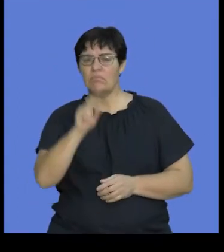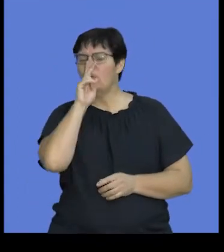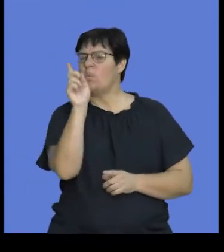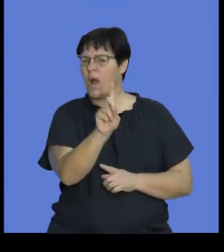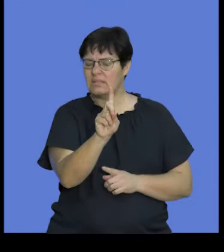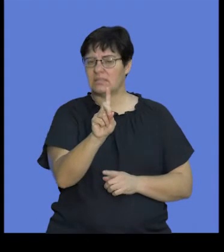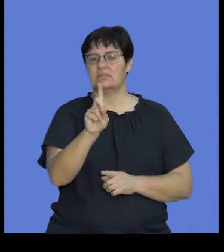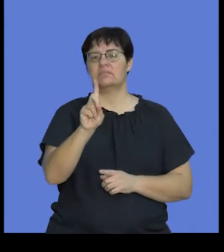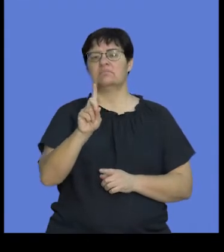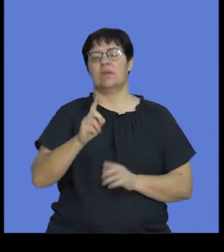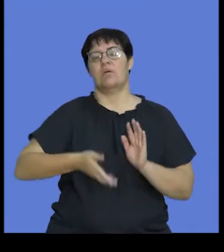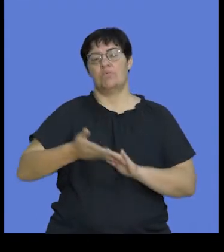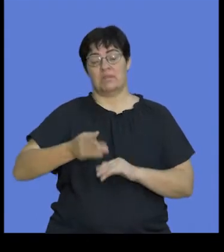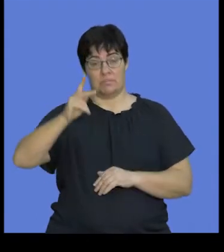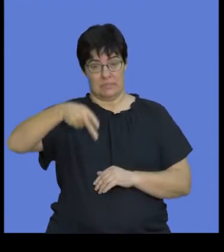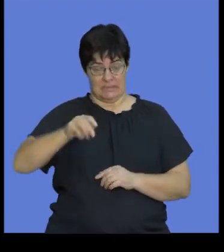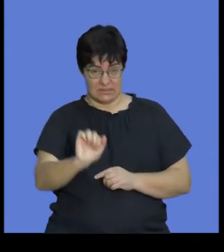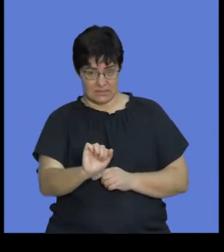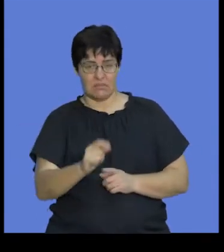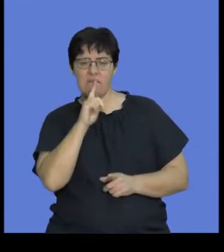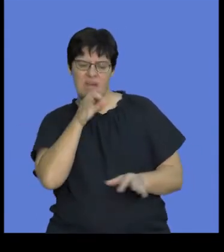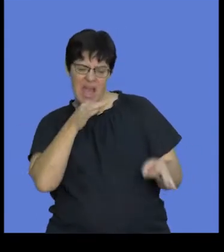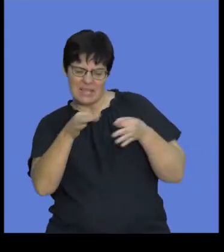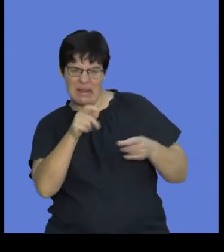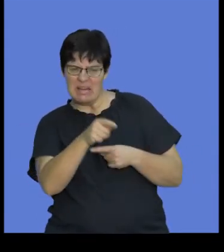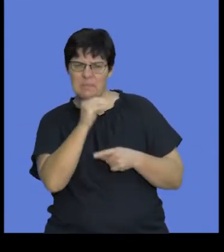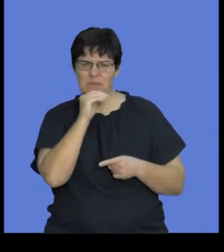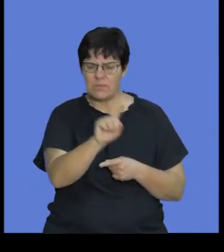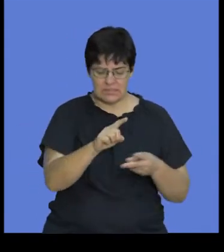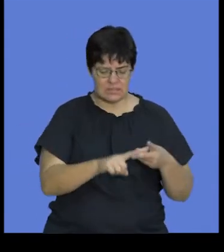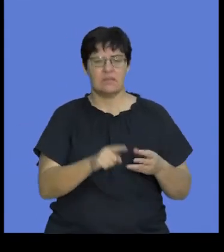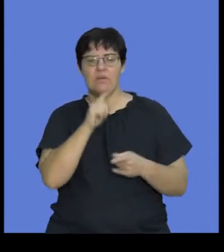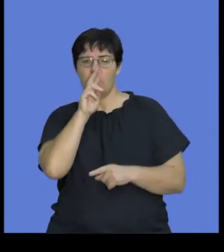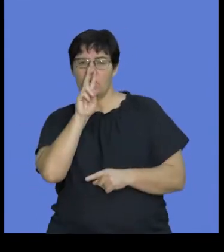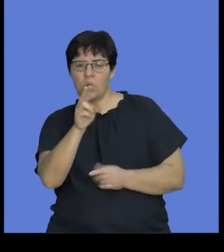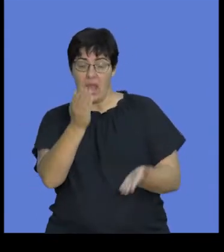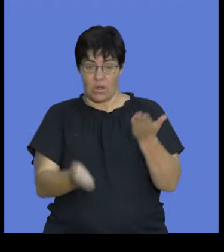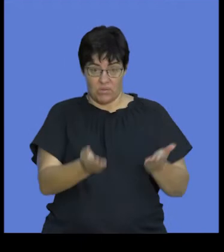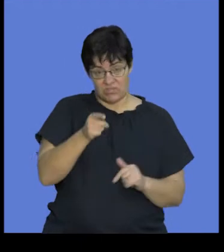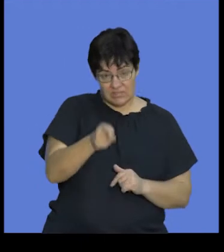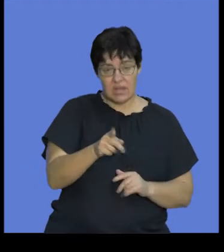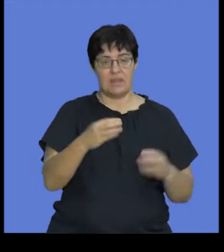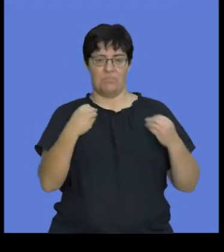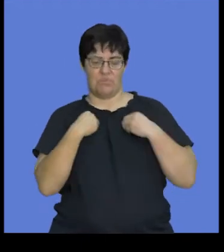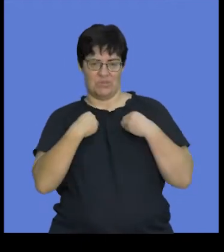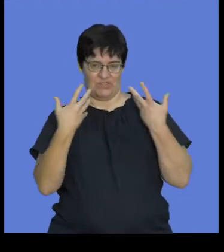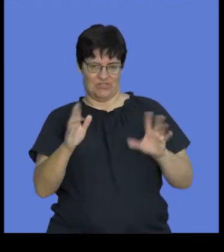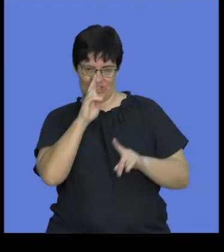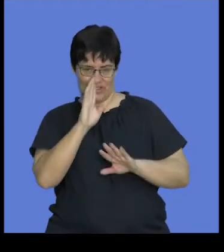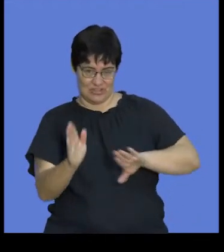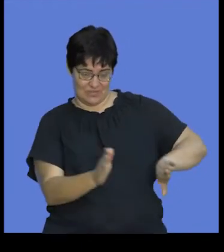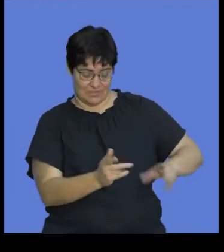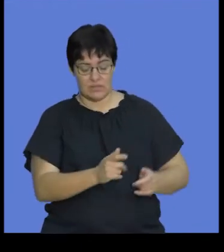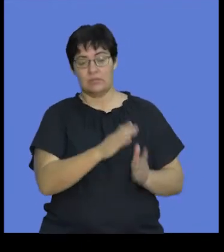momentum. We had a quick look at the definition, we had a quick look at the equation, and we had a quick look at the properties. Okay, so